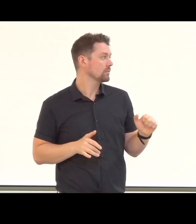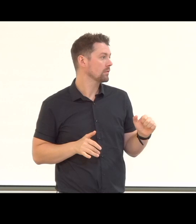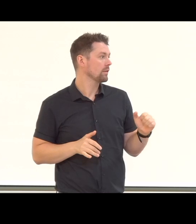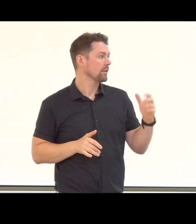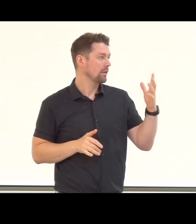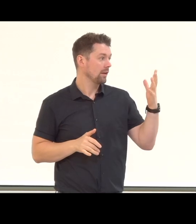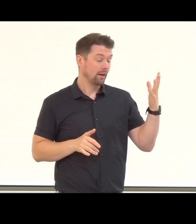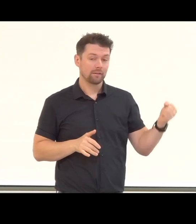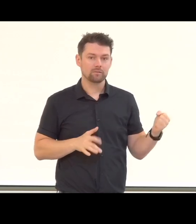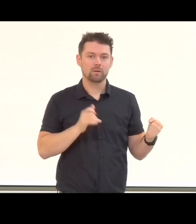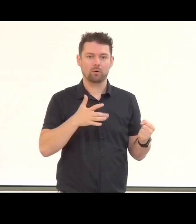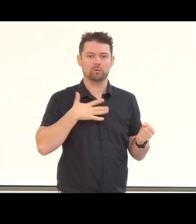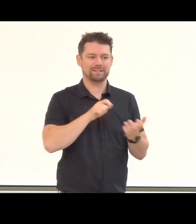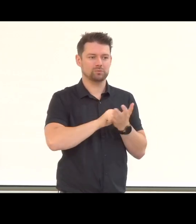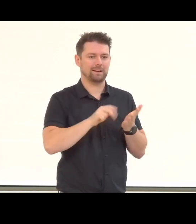NDA.